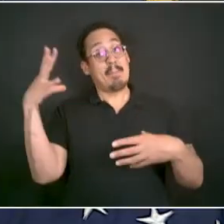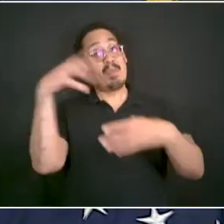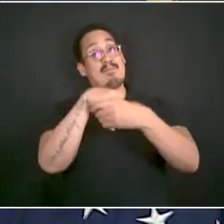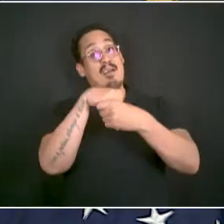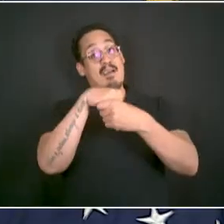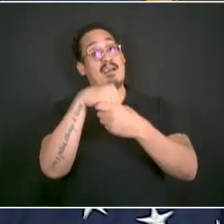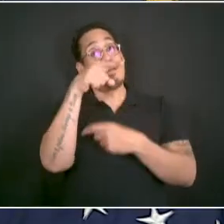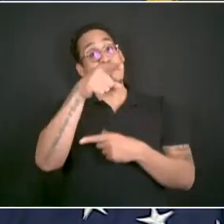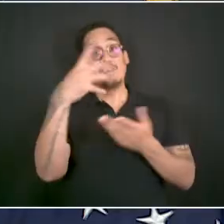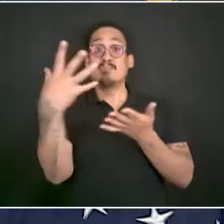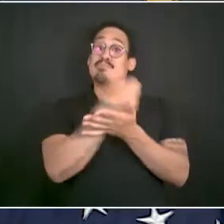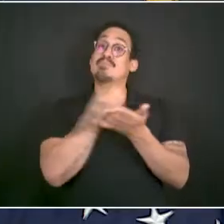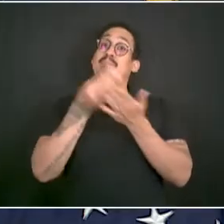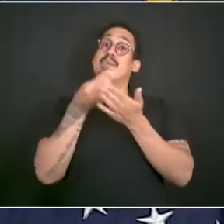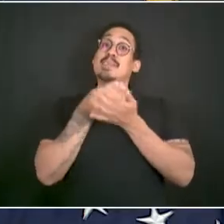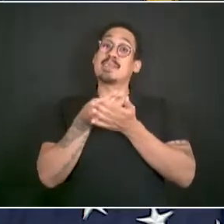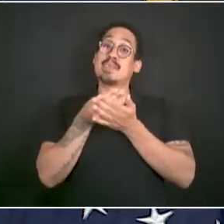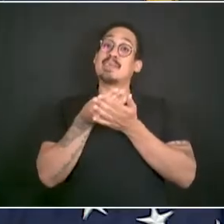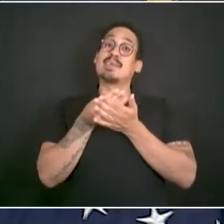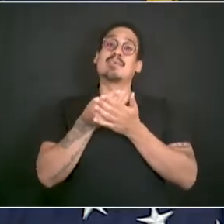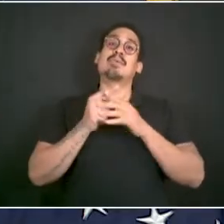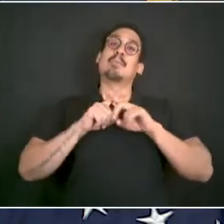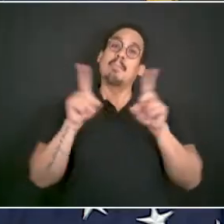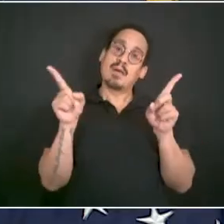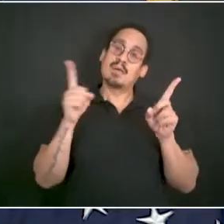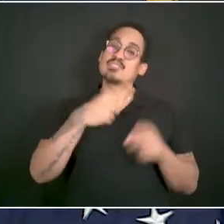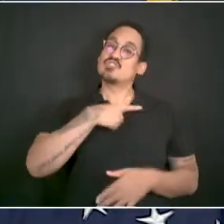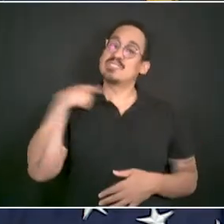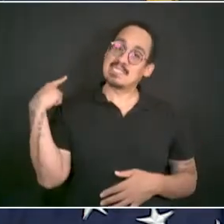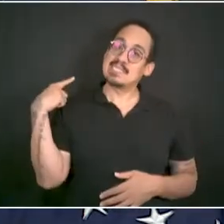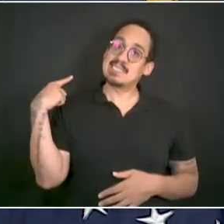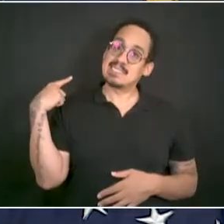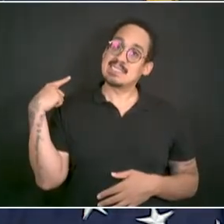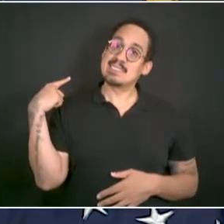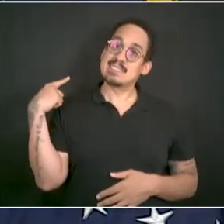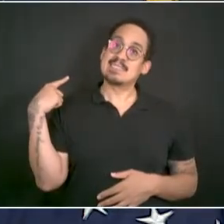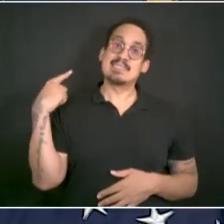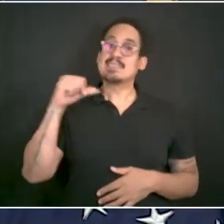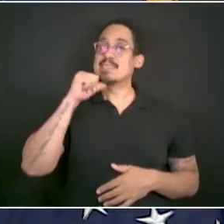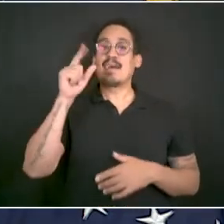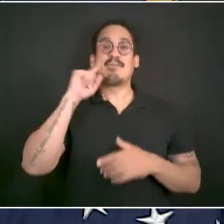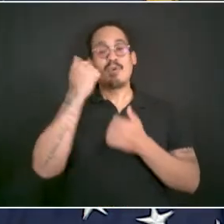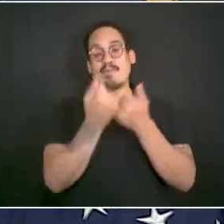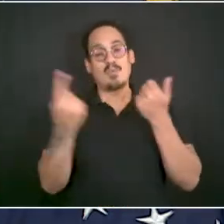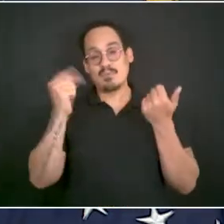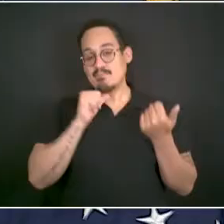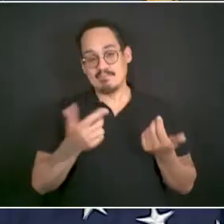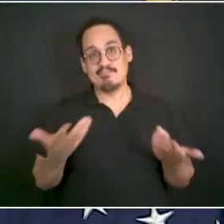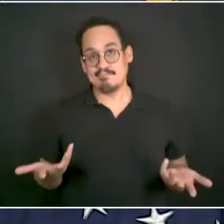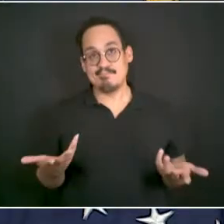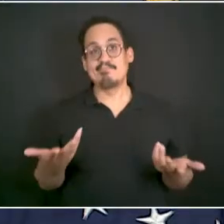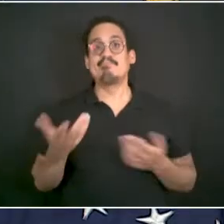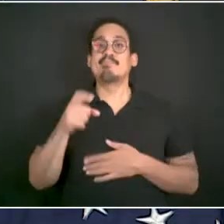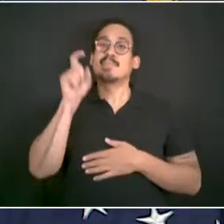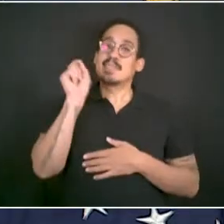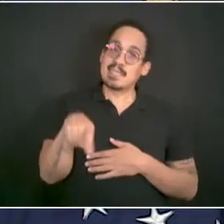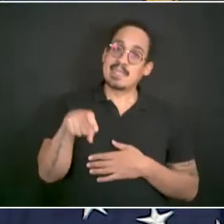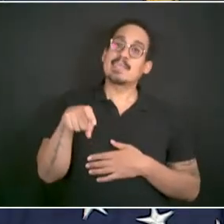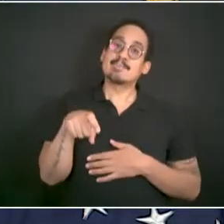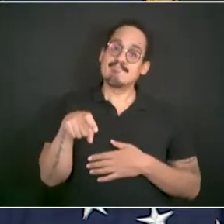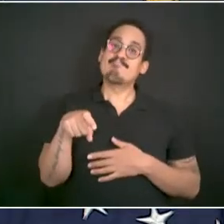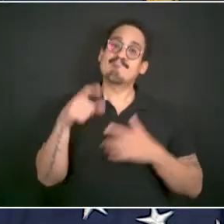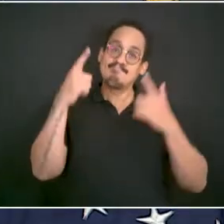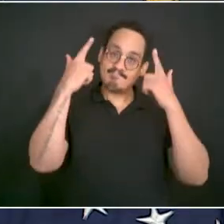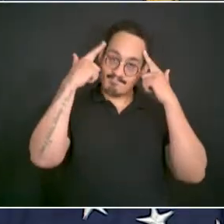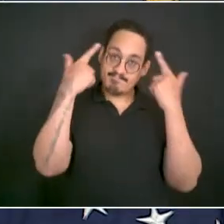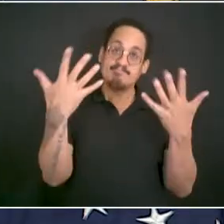the stomach to go through the process. And that's why a lot of people don't want to develop some of these projects in the city, because